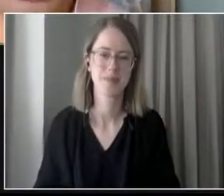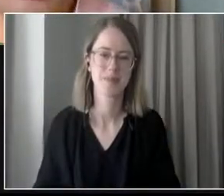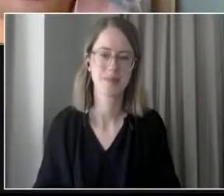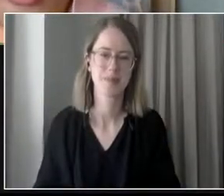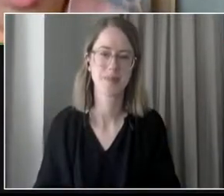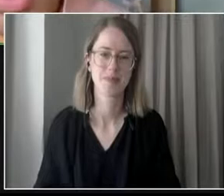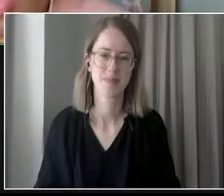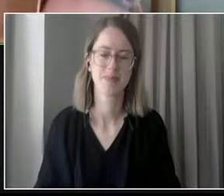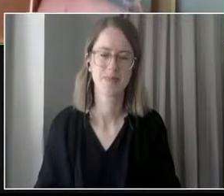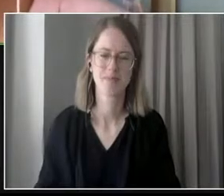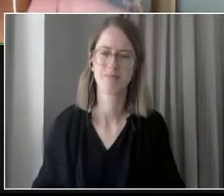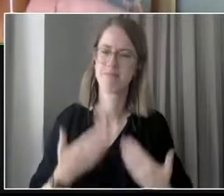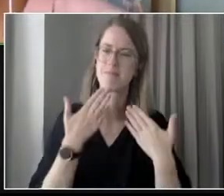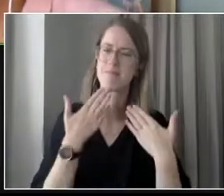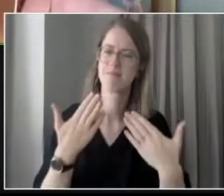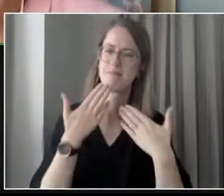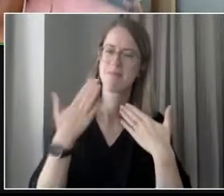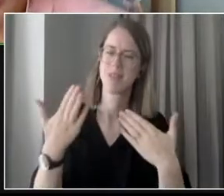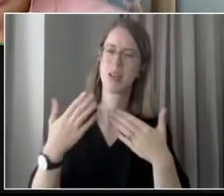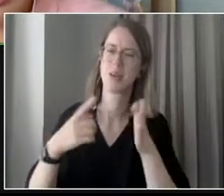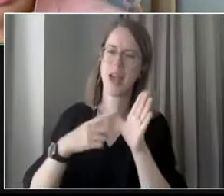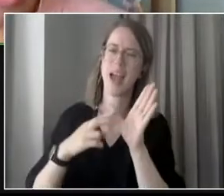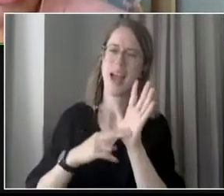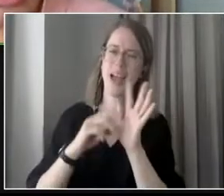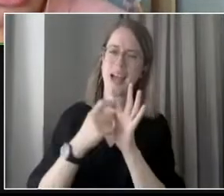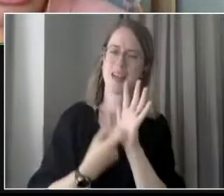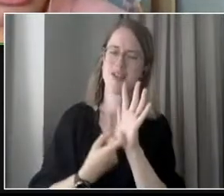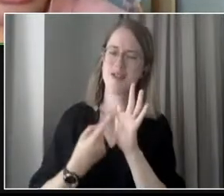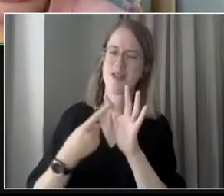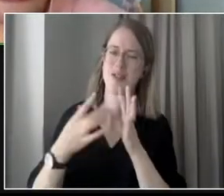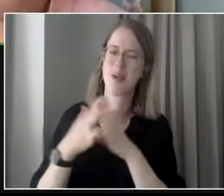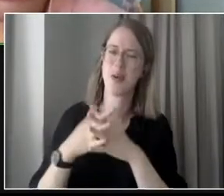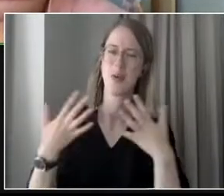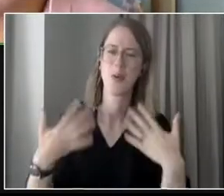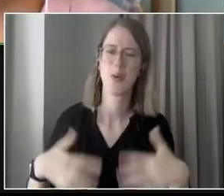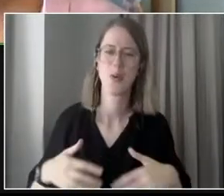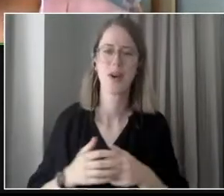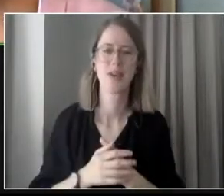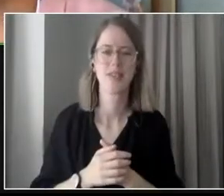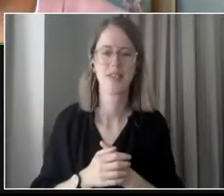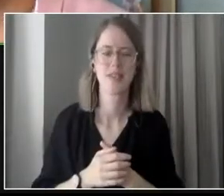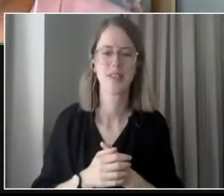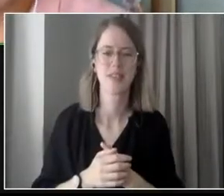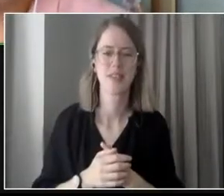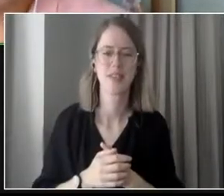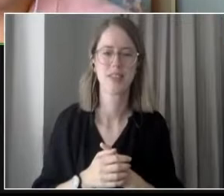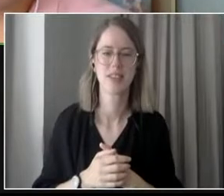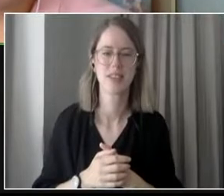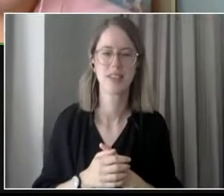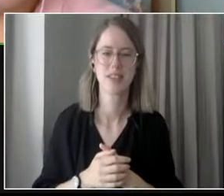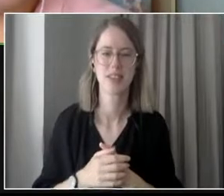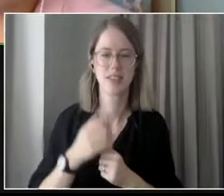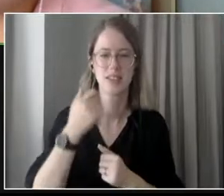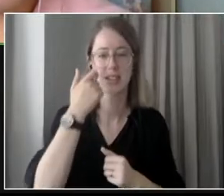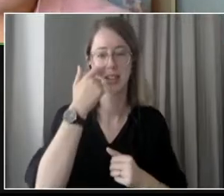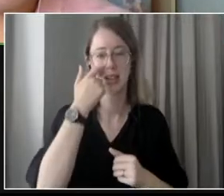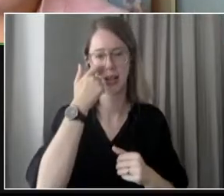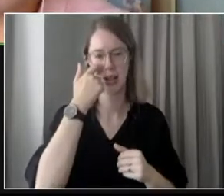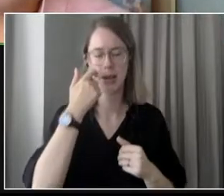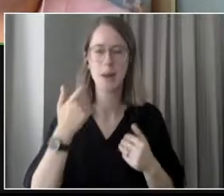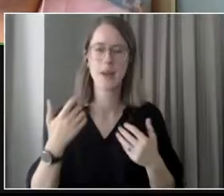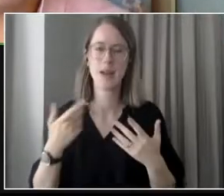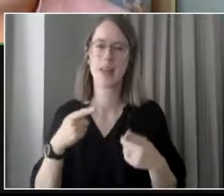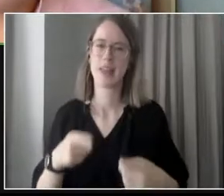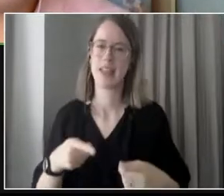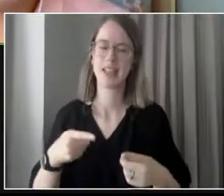Oh, thank you so much, Andrew. Again, I don't think I can reiterate how much these